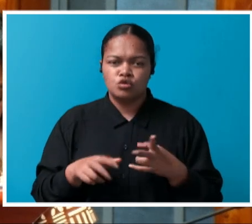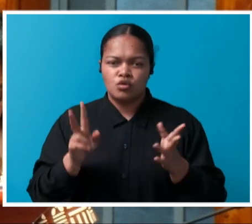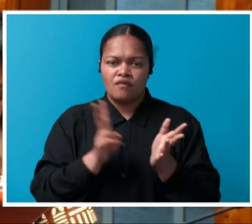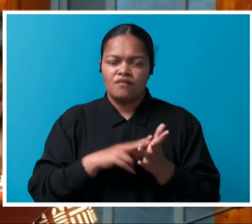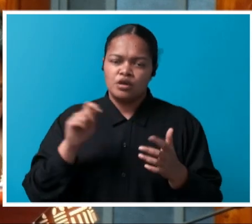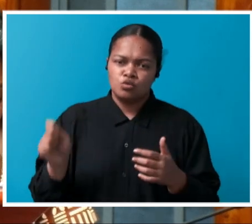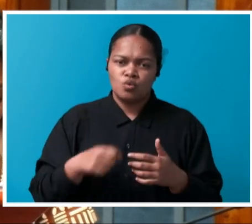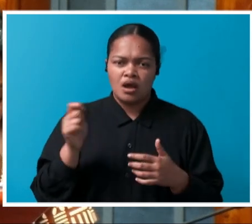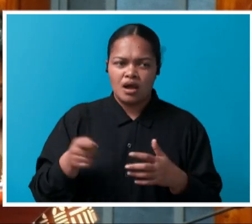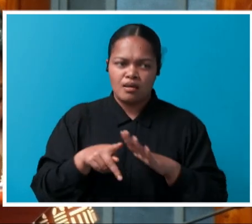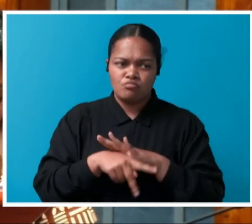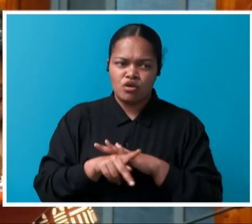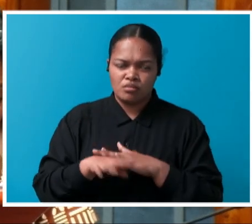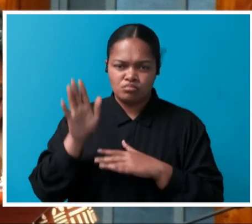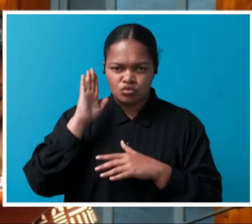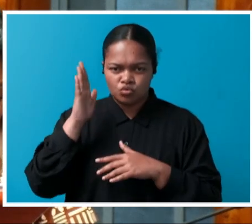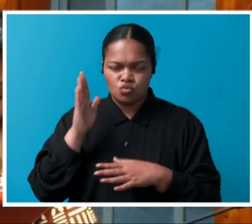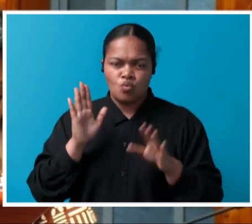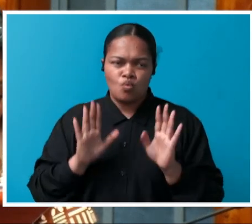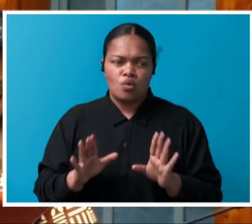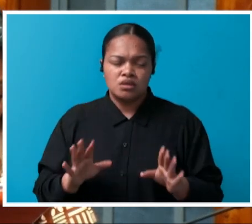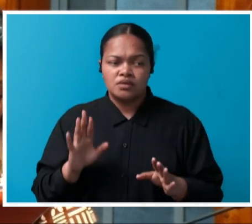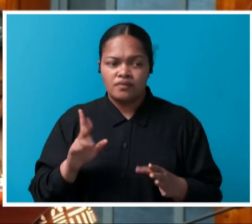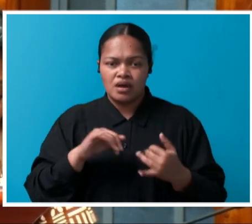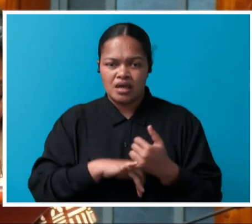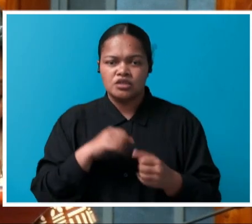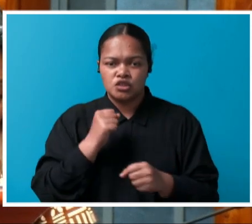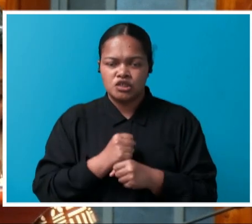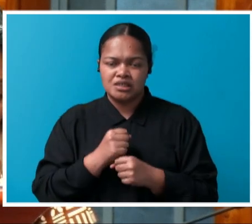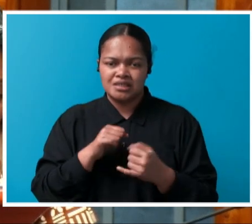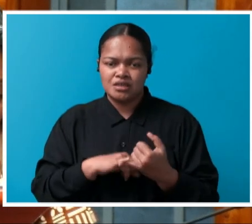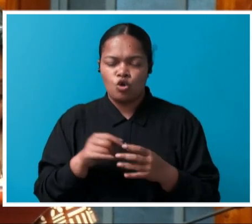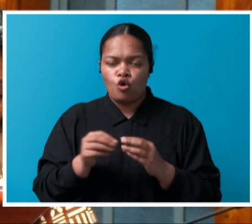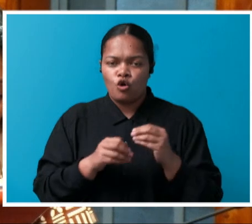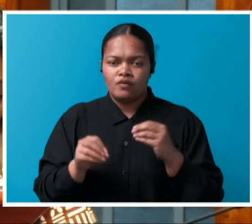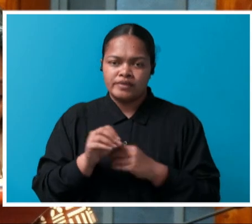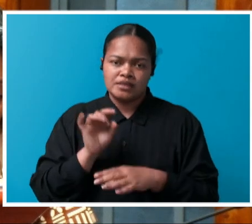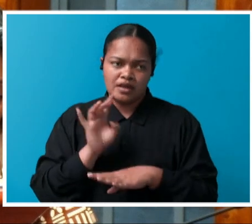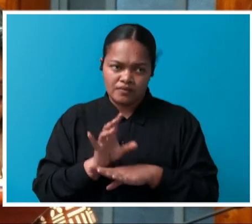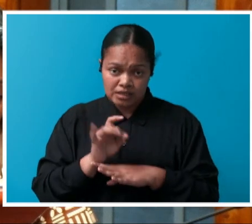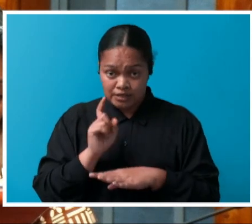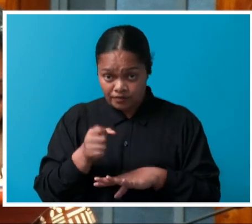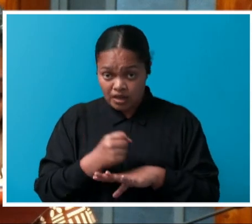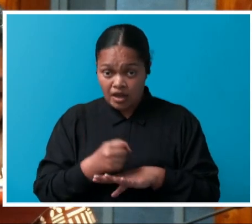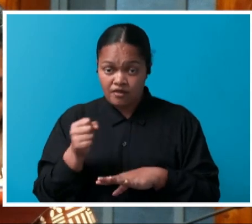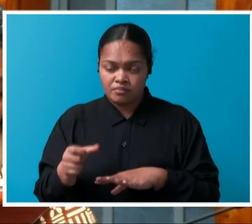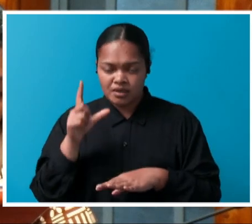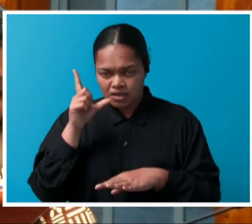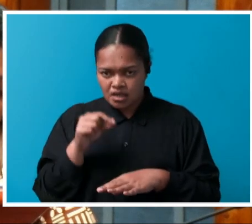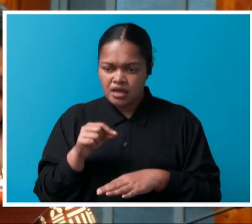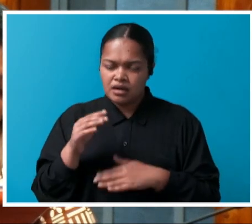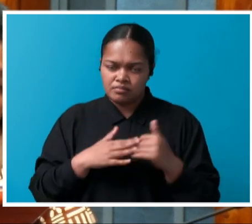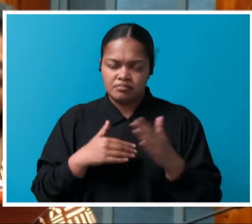School. We are awaiting the SD's office advice if government can regain Watuanga Primary